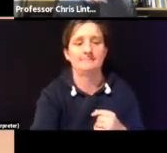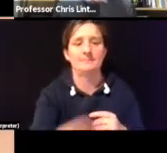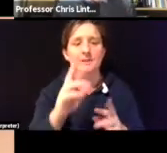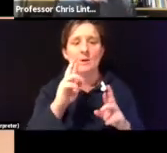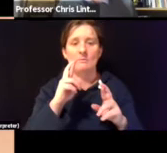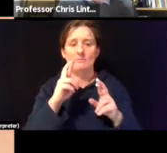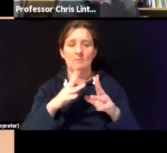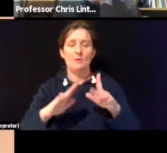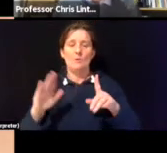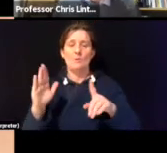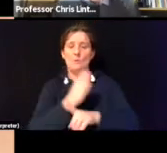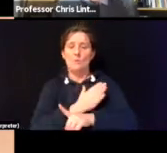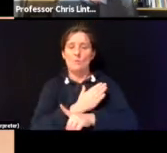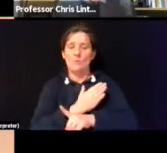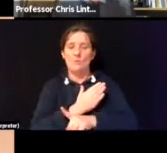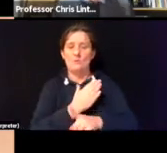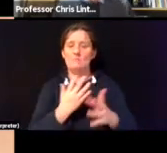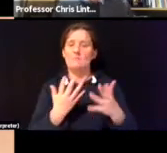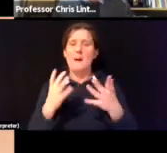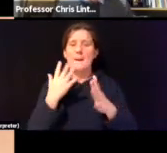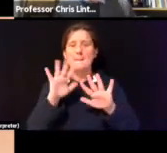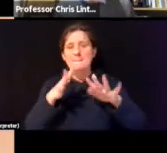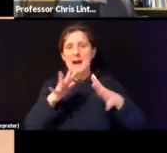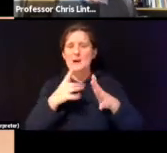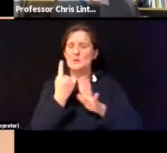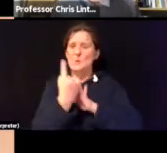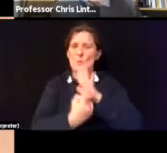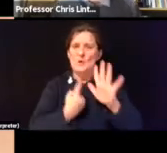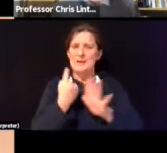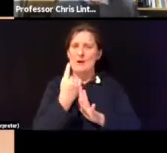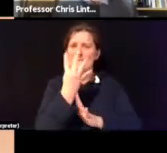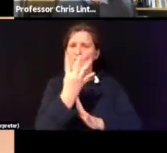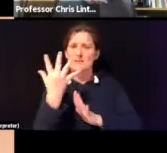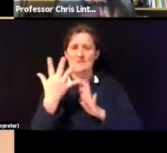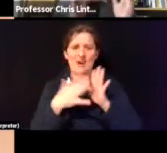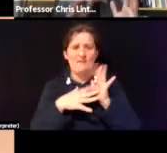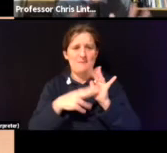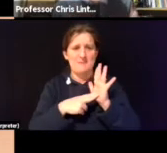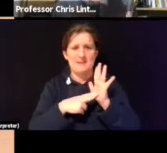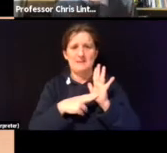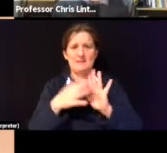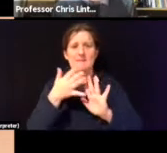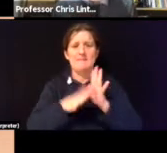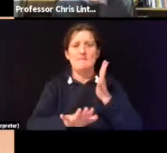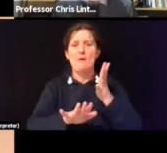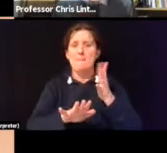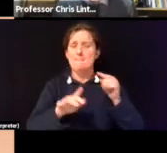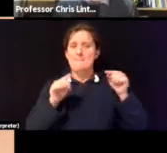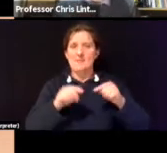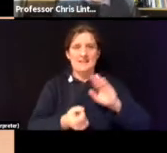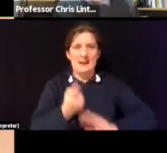all know that we're now about an hour and 45 minutes away from hopefully this